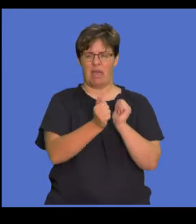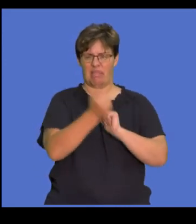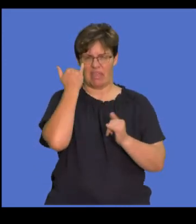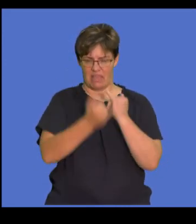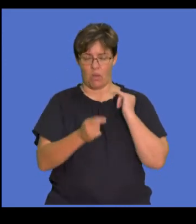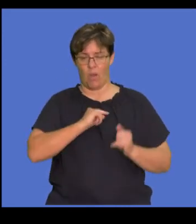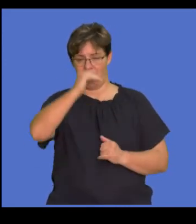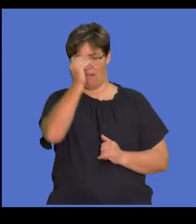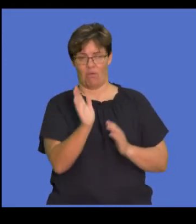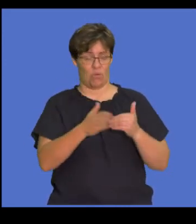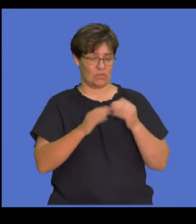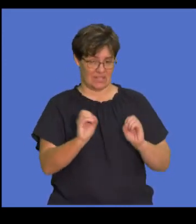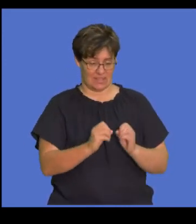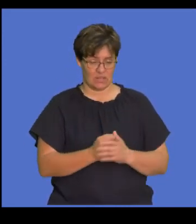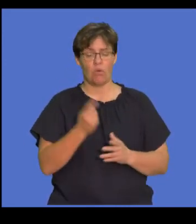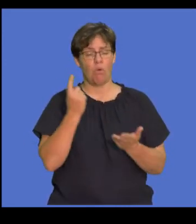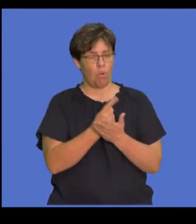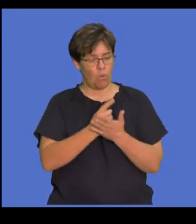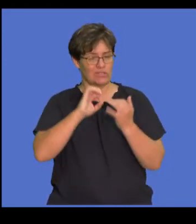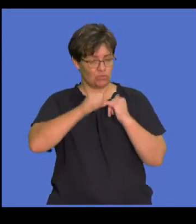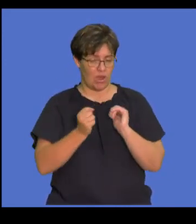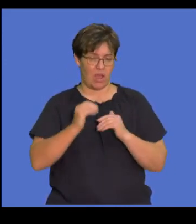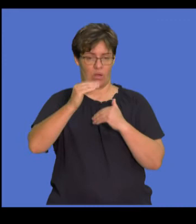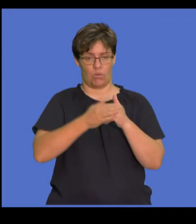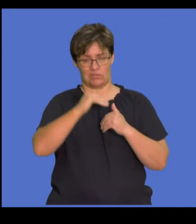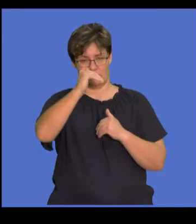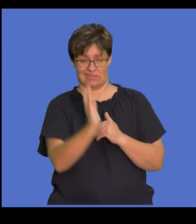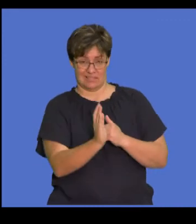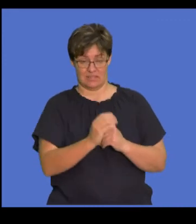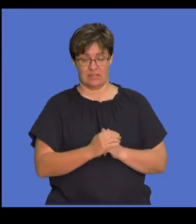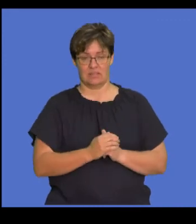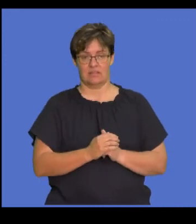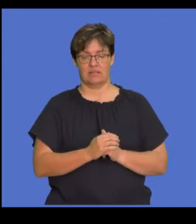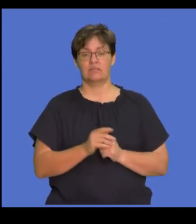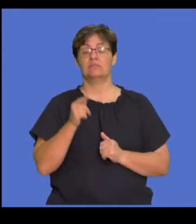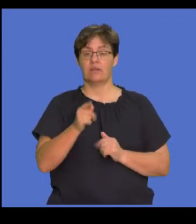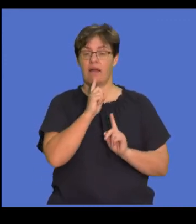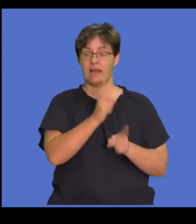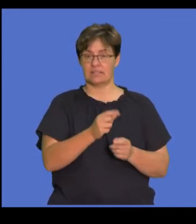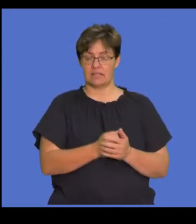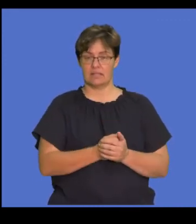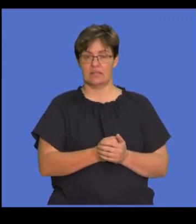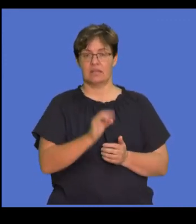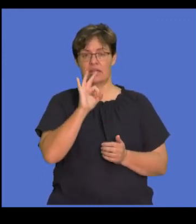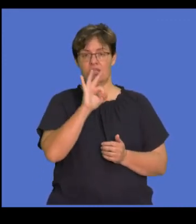or something if you didn't close the bracket. So always try to close your bracket. So this will